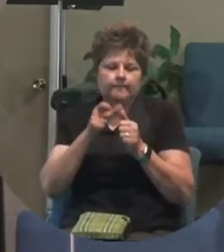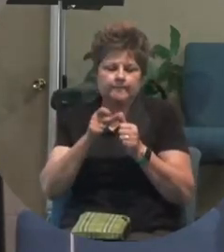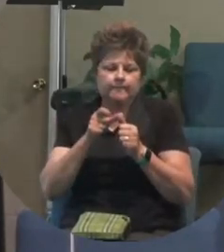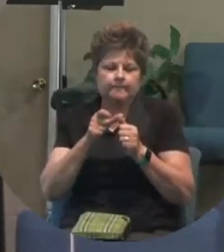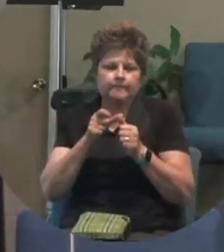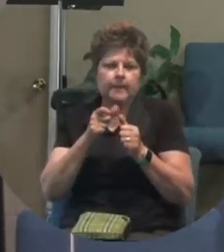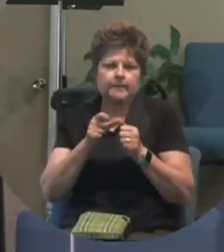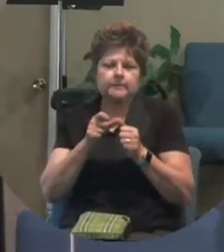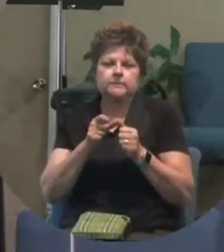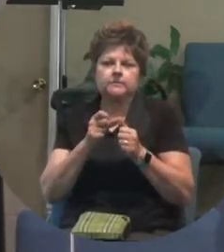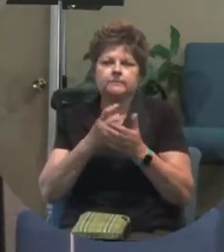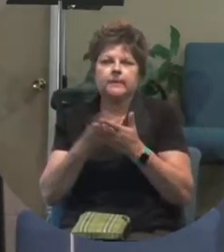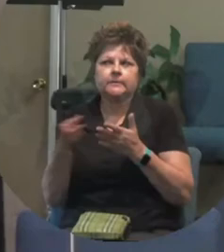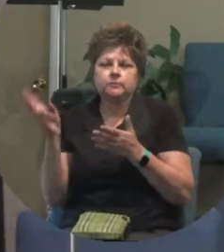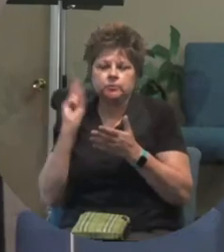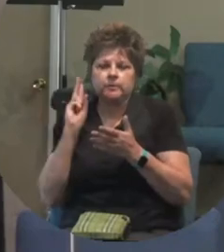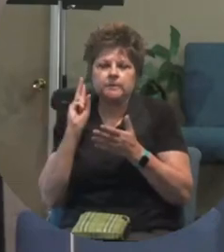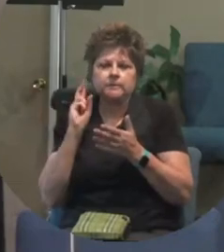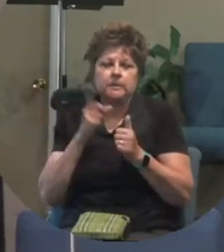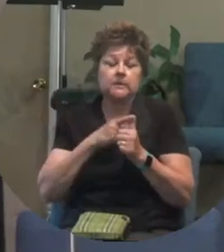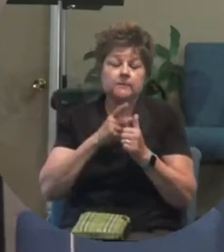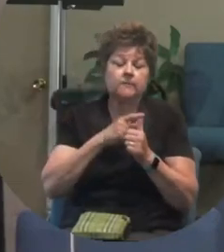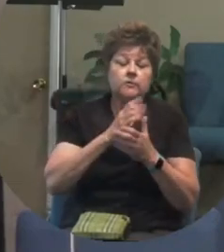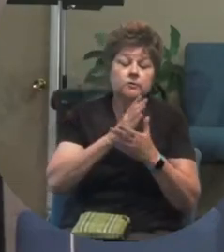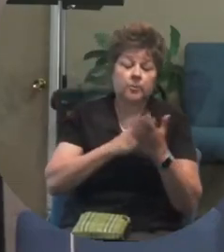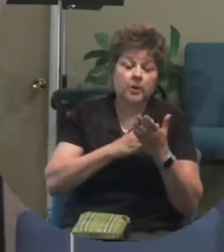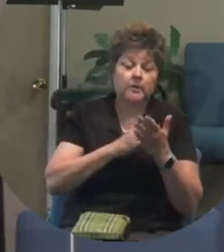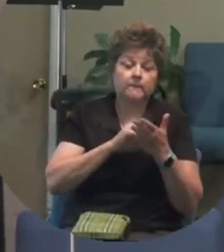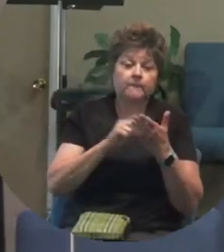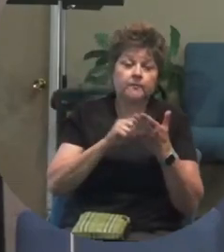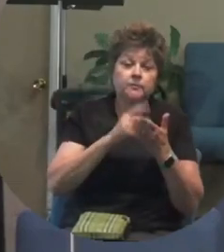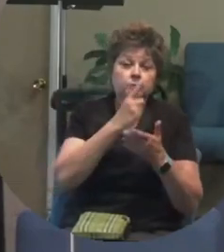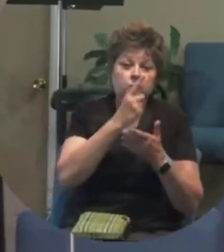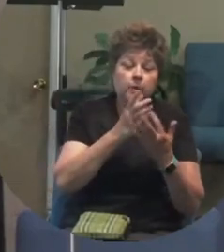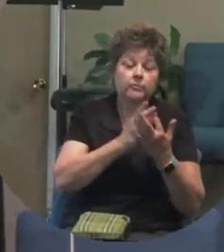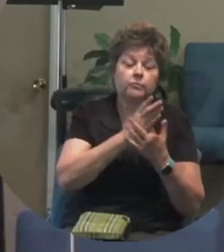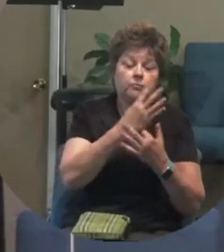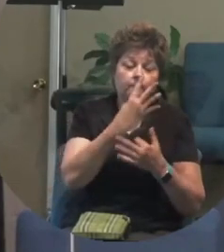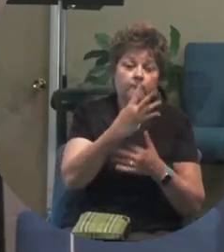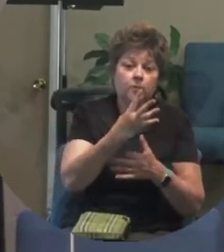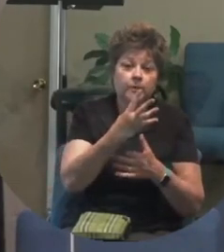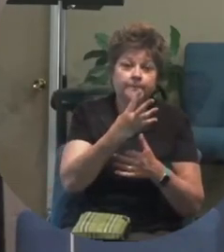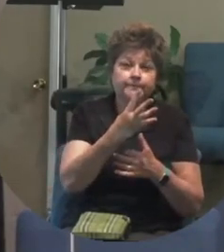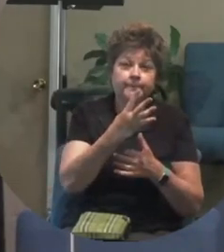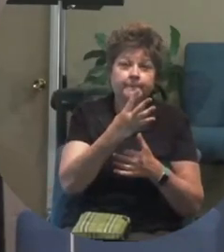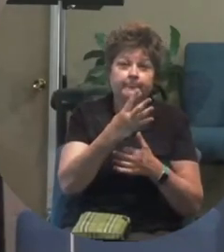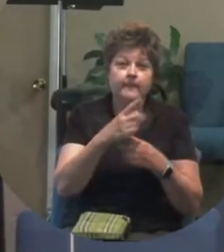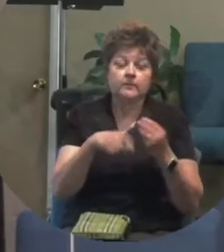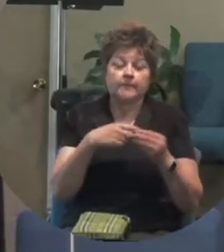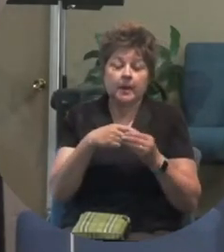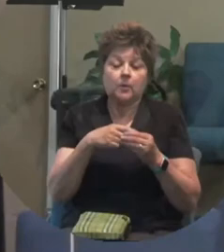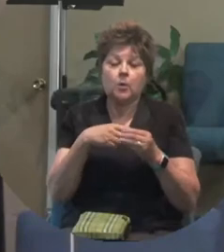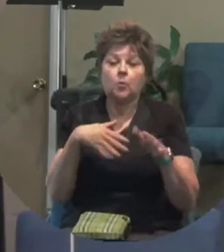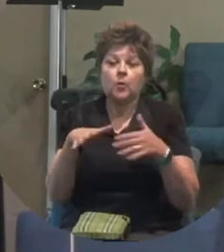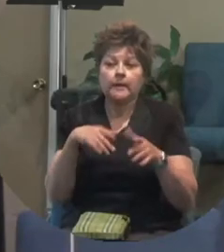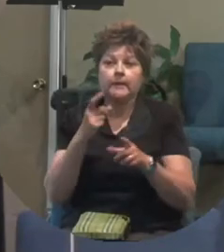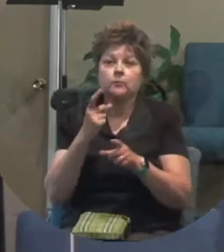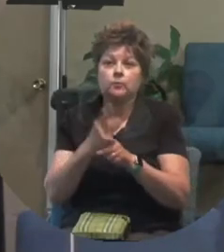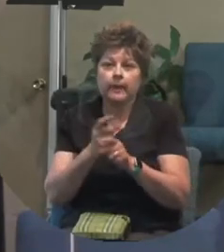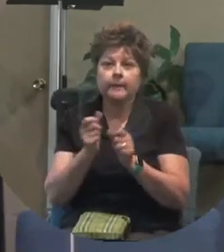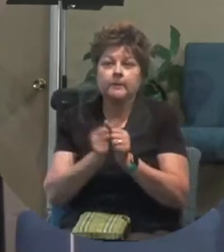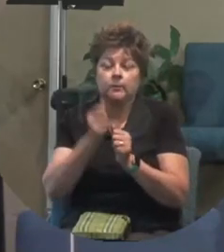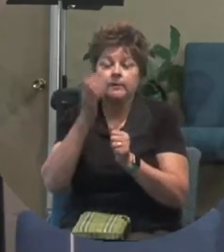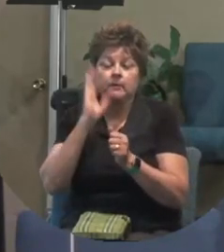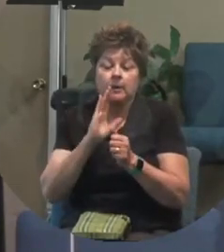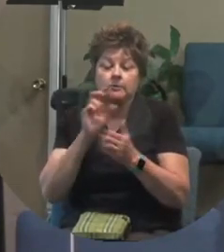Sundays, and the first part of verses 1 through 4, it was about walking rightly with God.